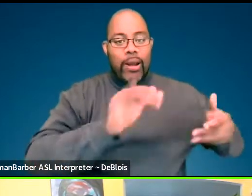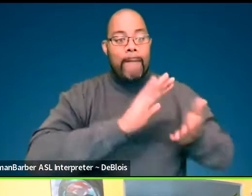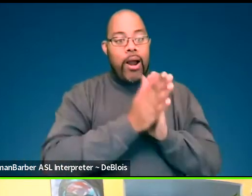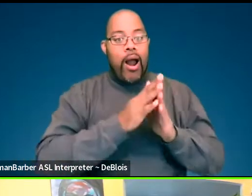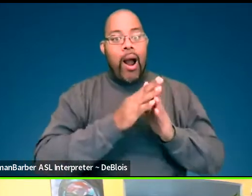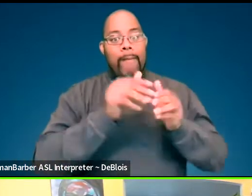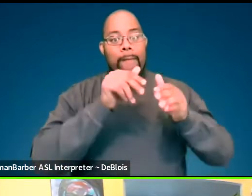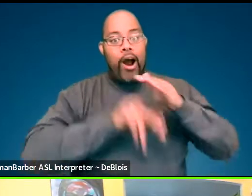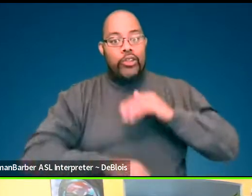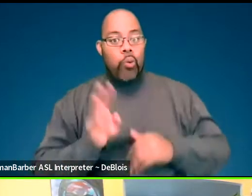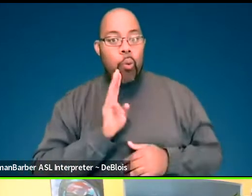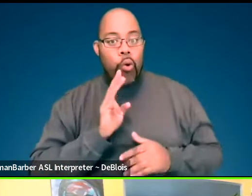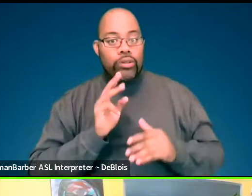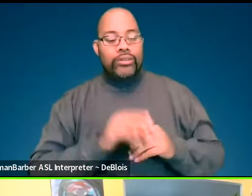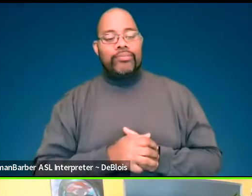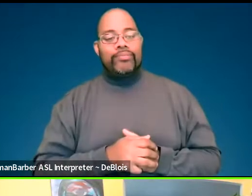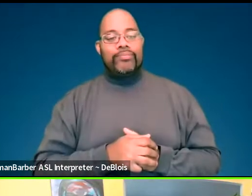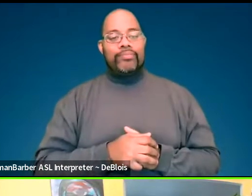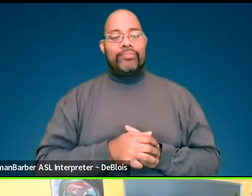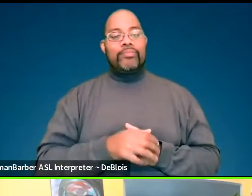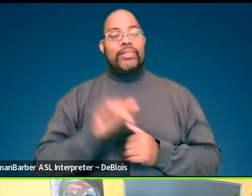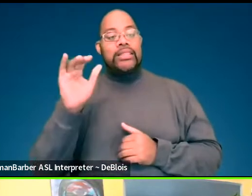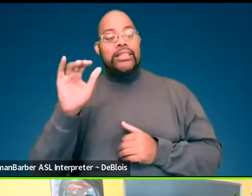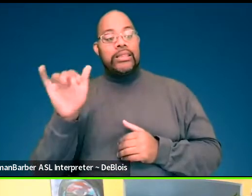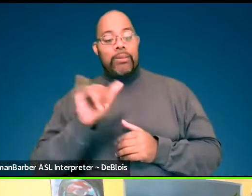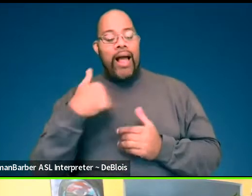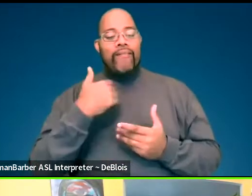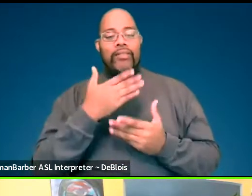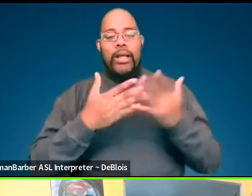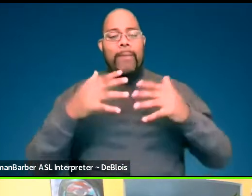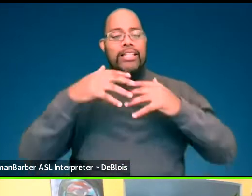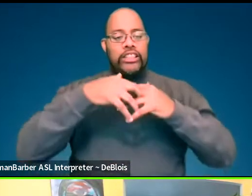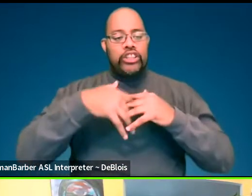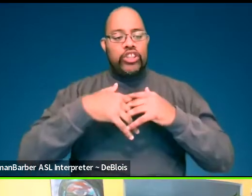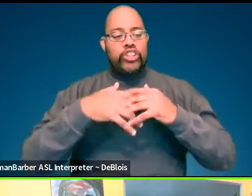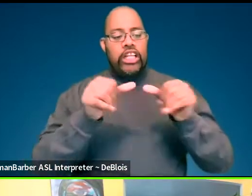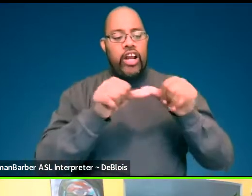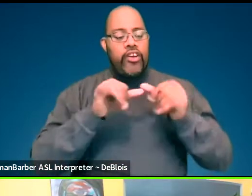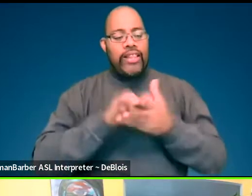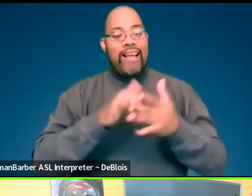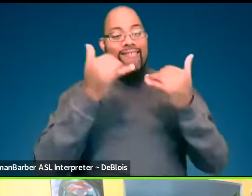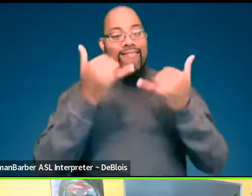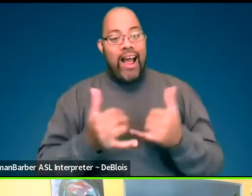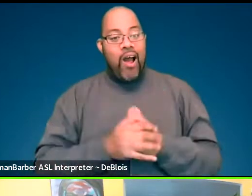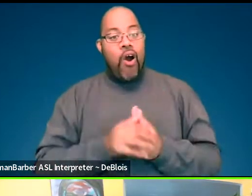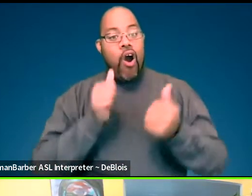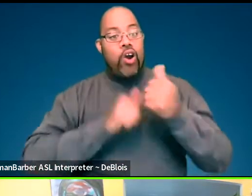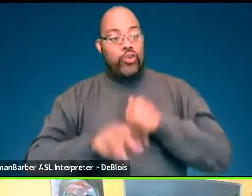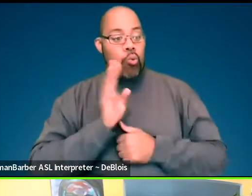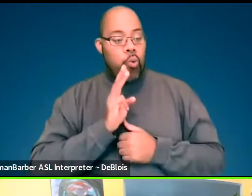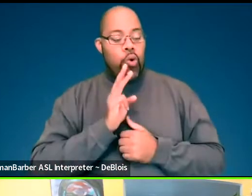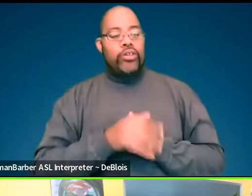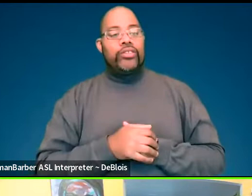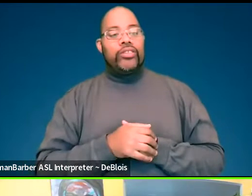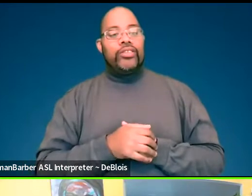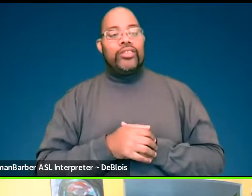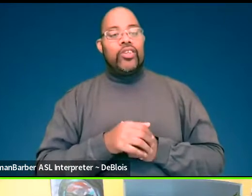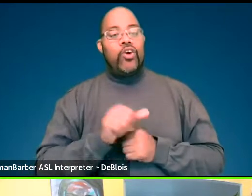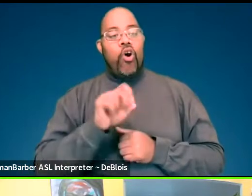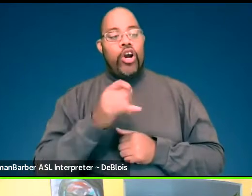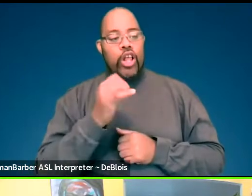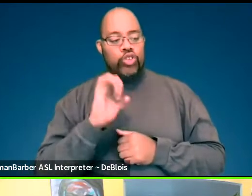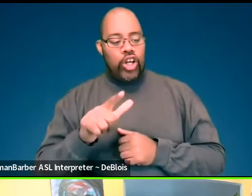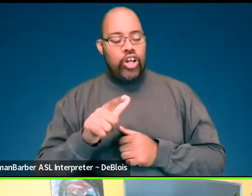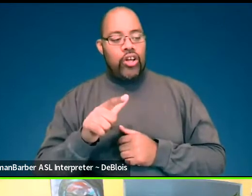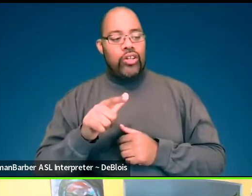maritime sites. Similarly, there are several indigenous sites that are also now underwater archaeological sites due to the